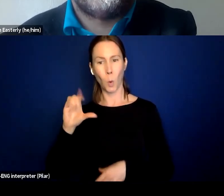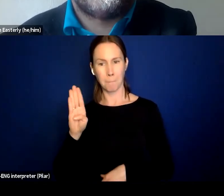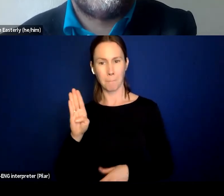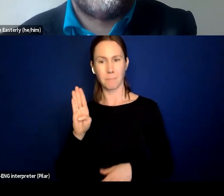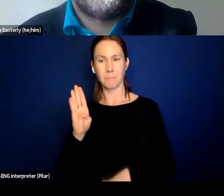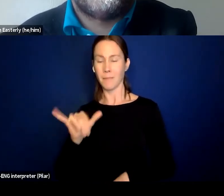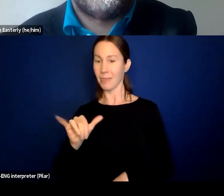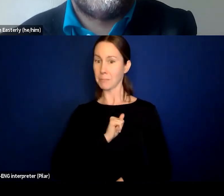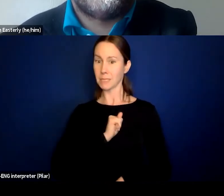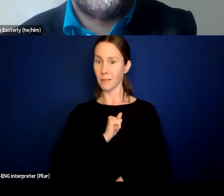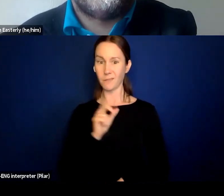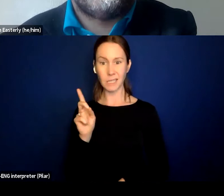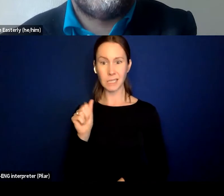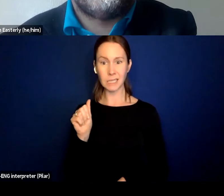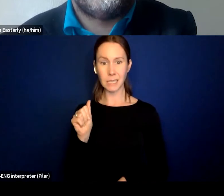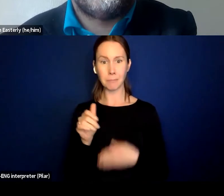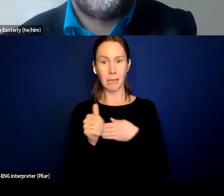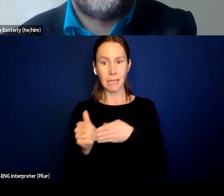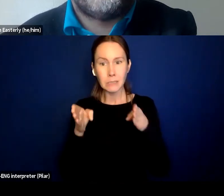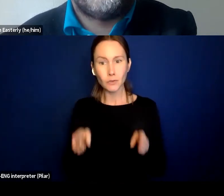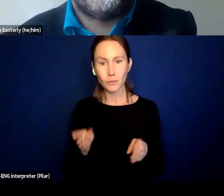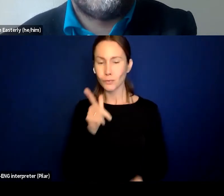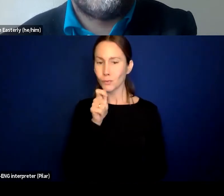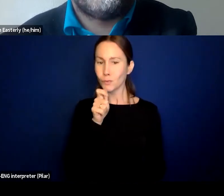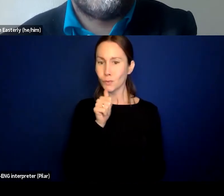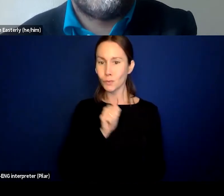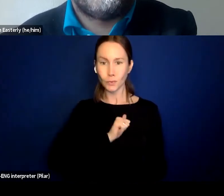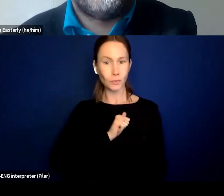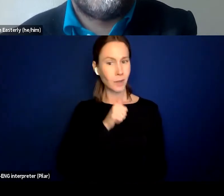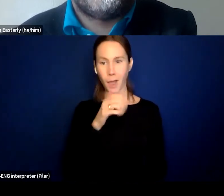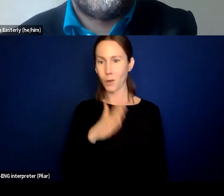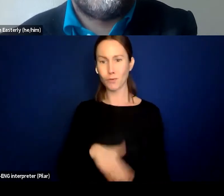a disabled leader who did not grow up